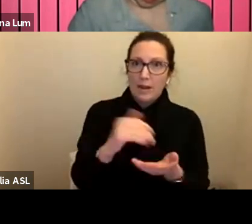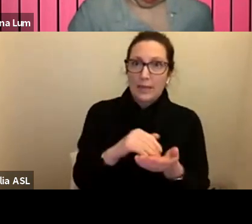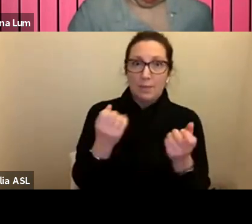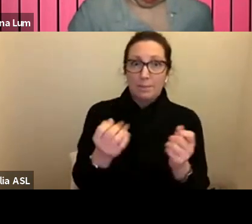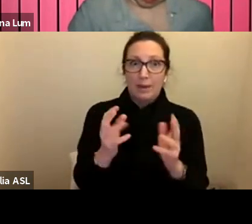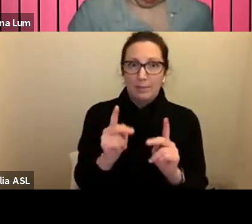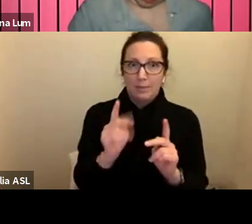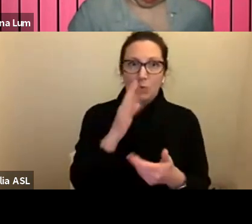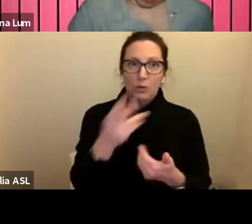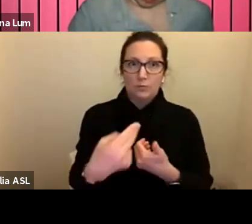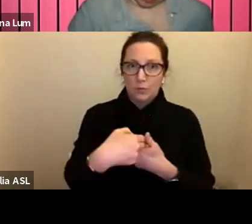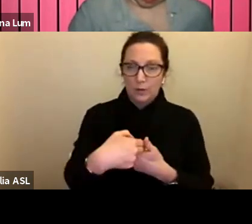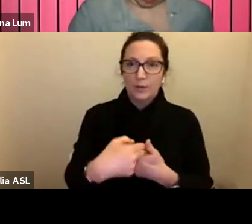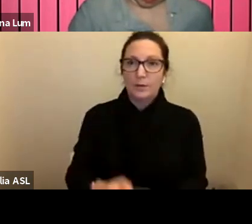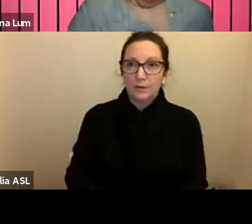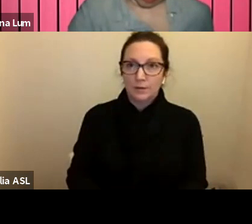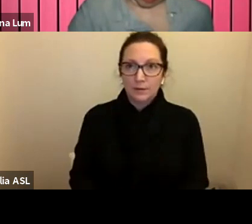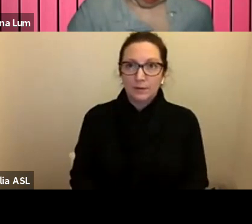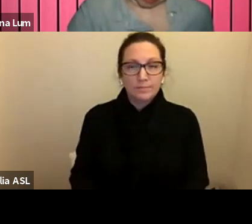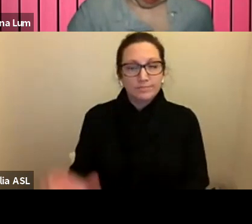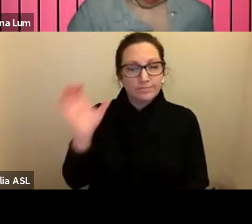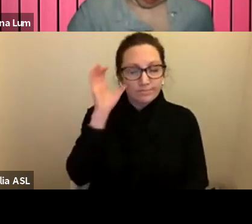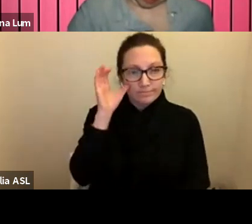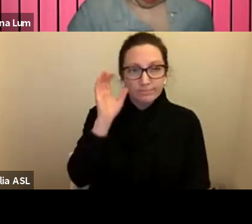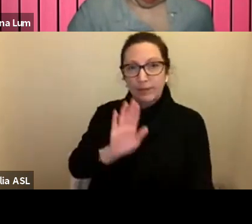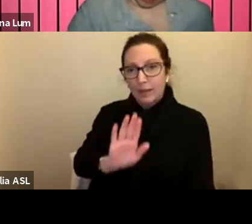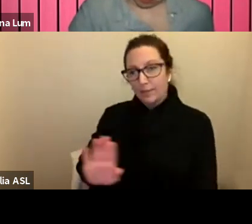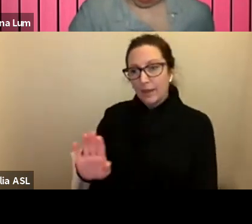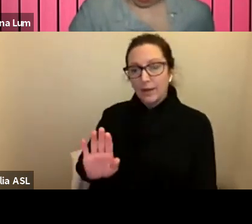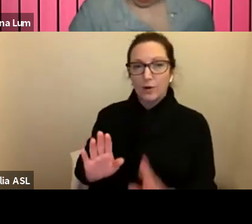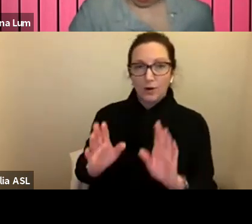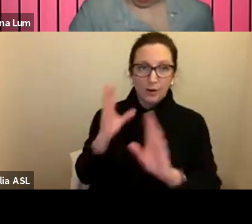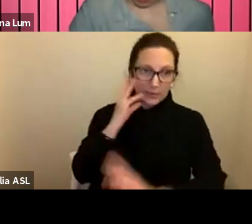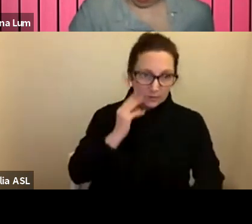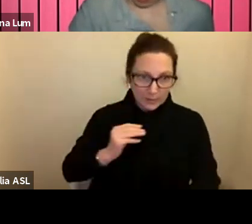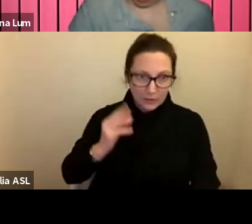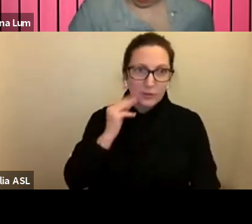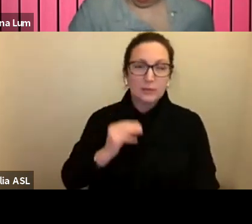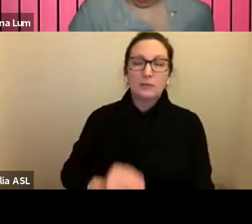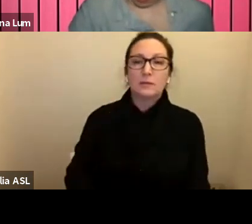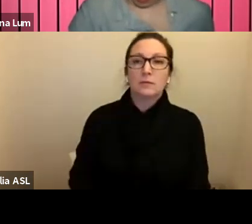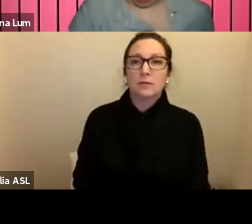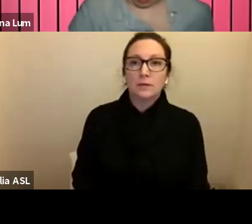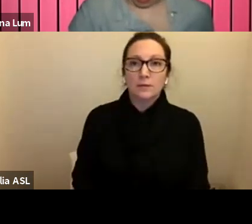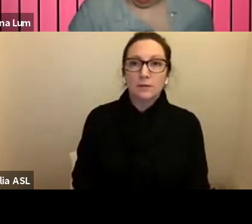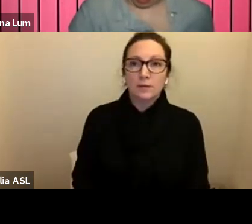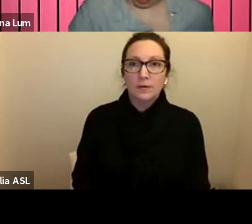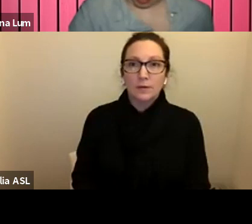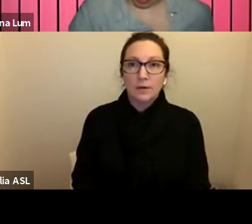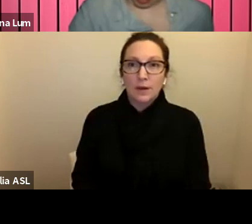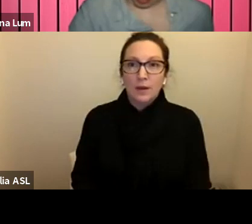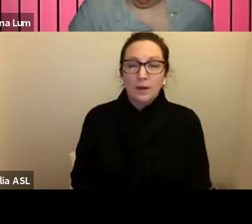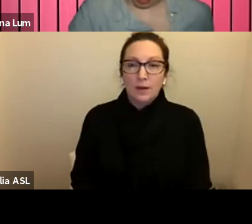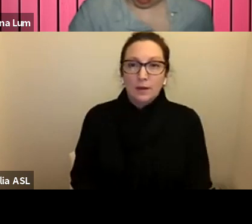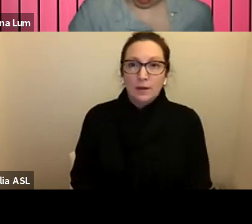have to listen to the experience that they've gone through in